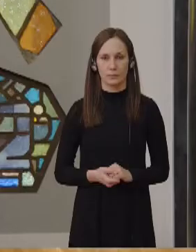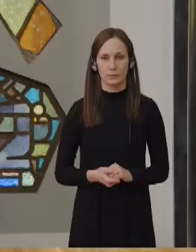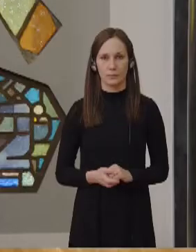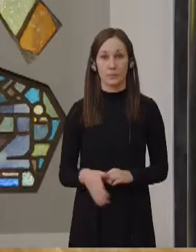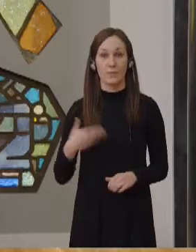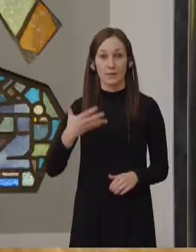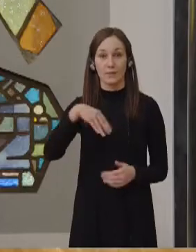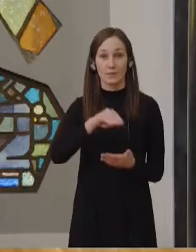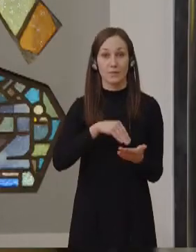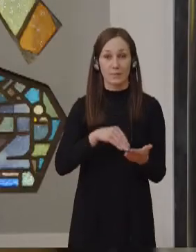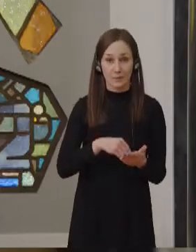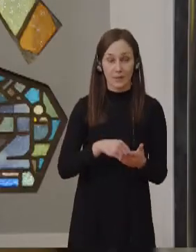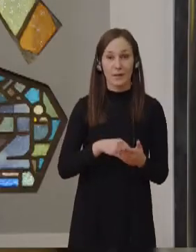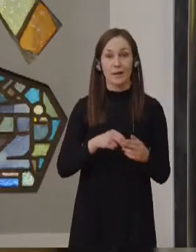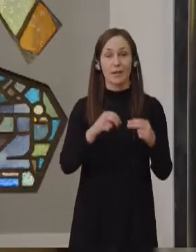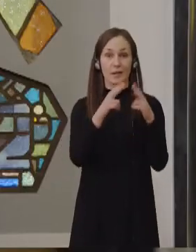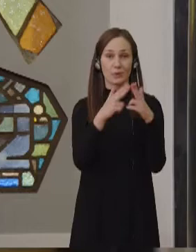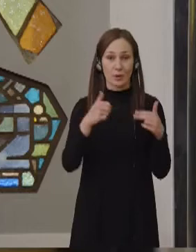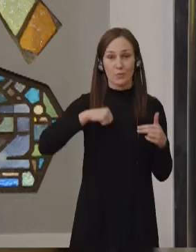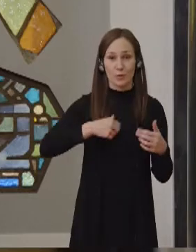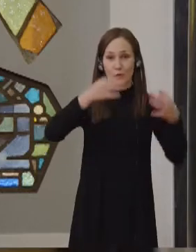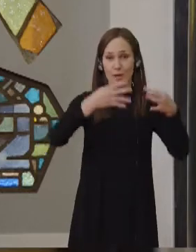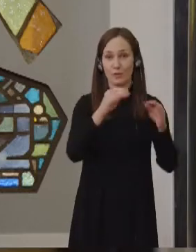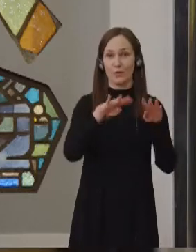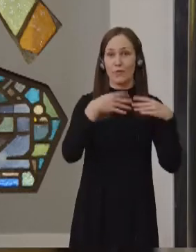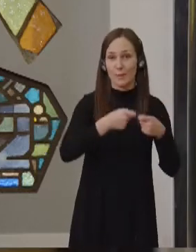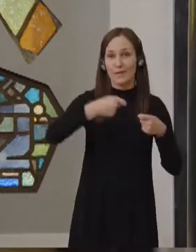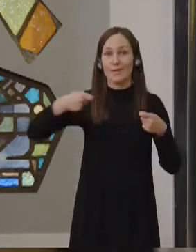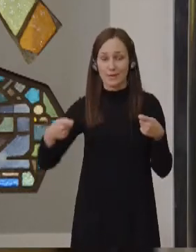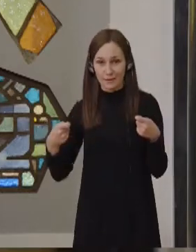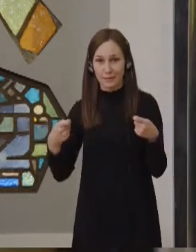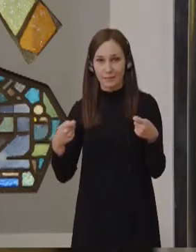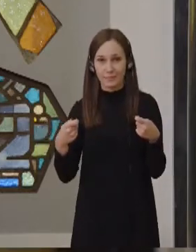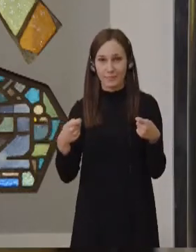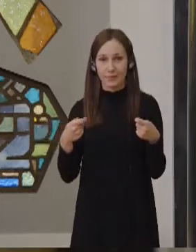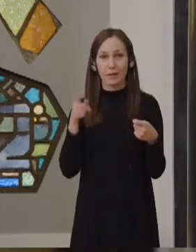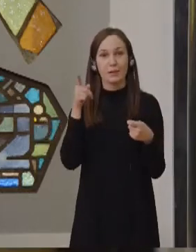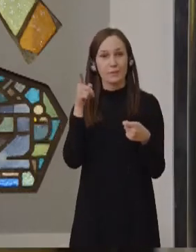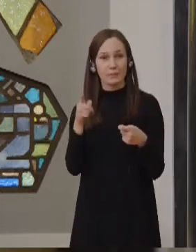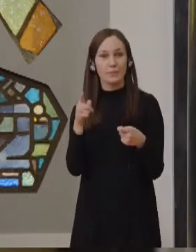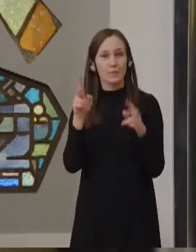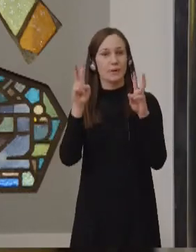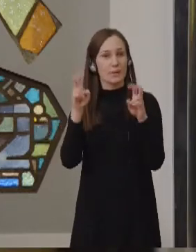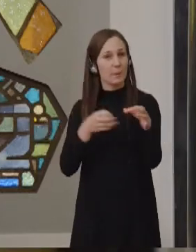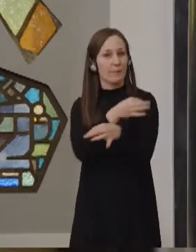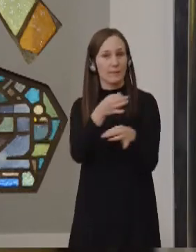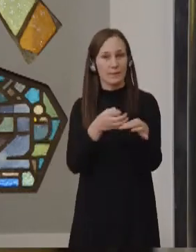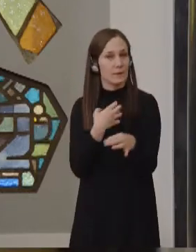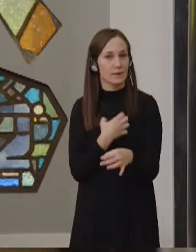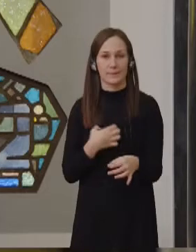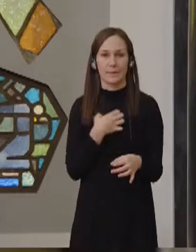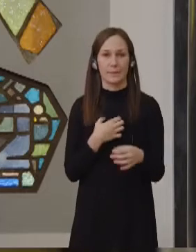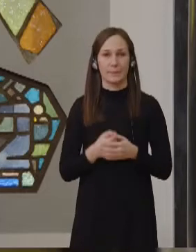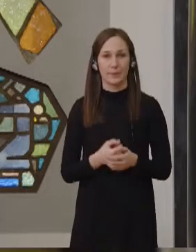Sveiki dar kartą, tęsime Good nacionalinį afternoon once žmogaus again. teisų forumą su We have dar come viena back for the ypatingai next aktualią session of the diskusiją. Human Rights